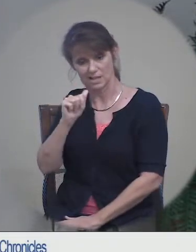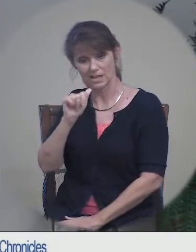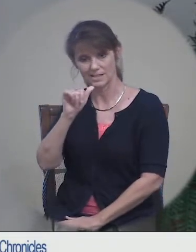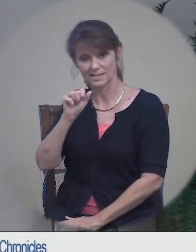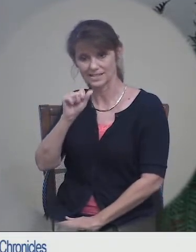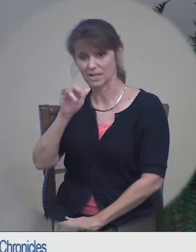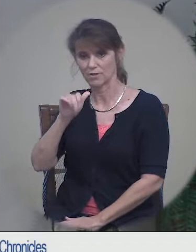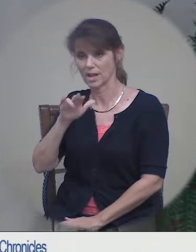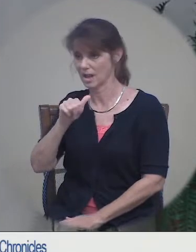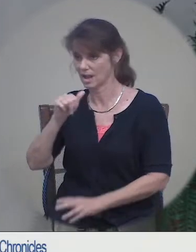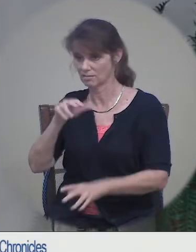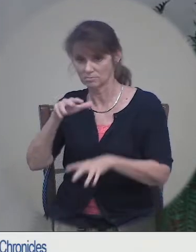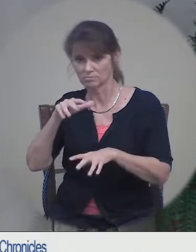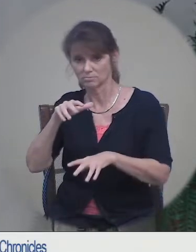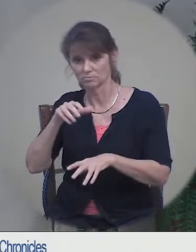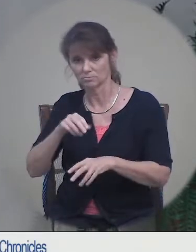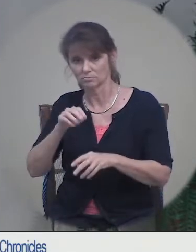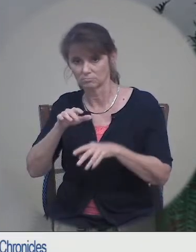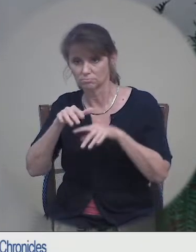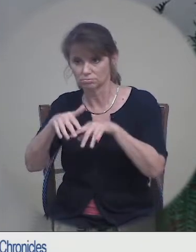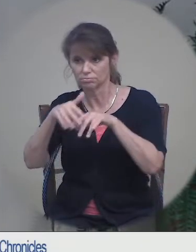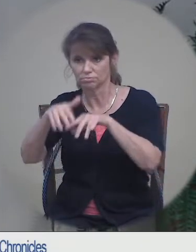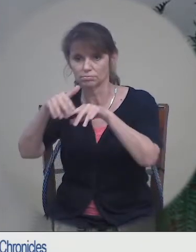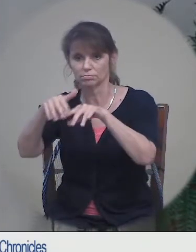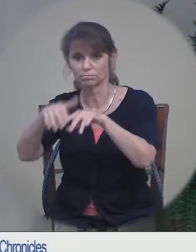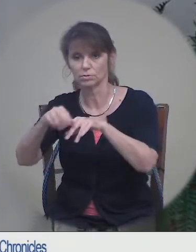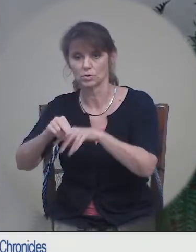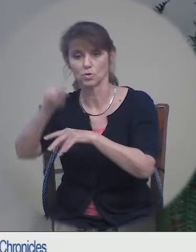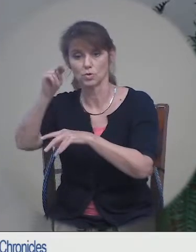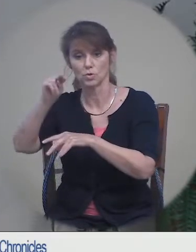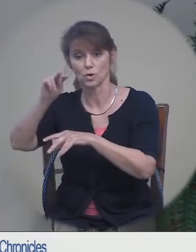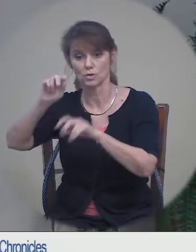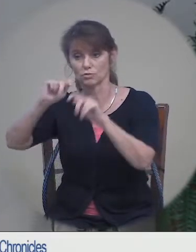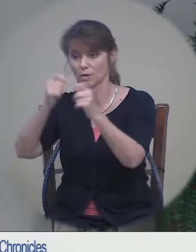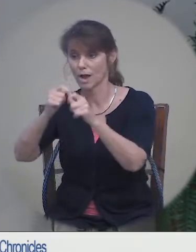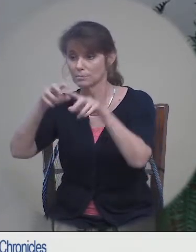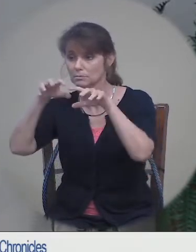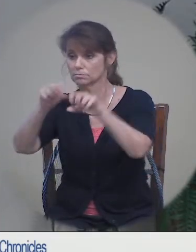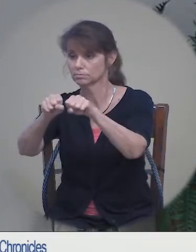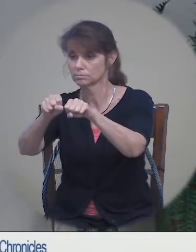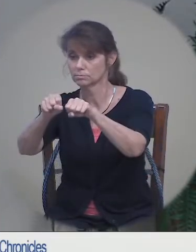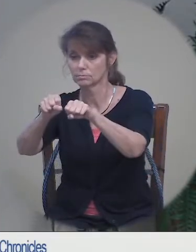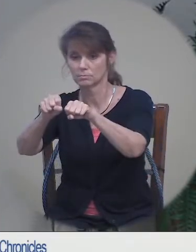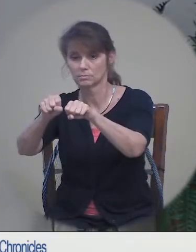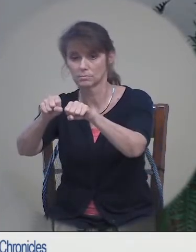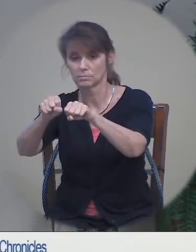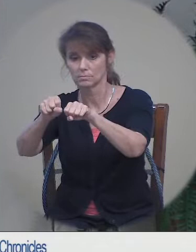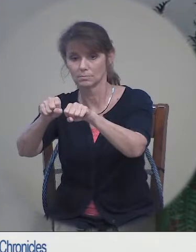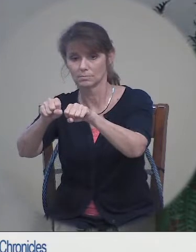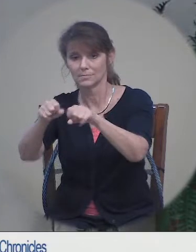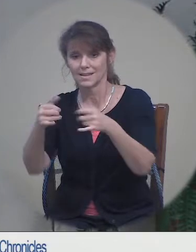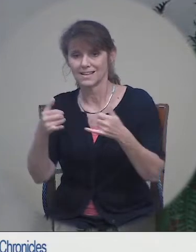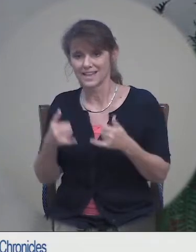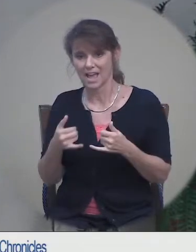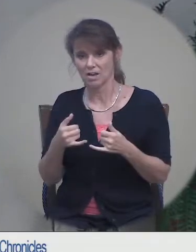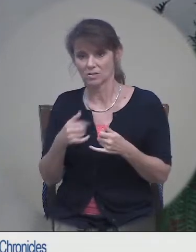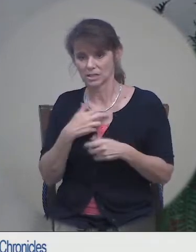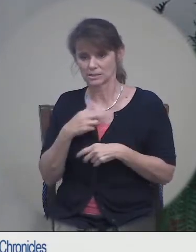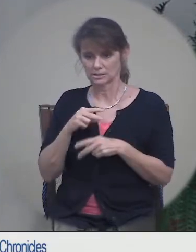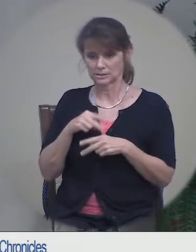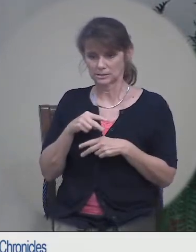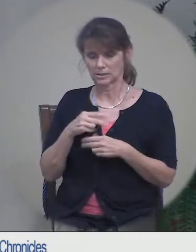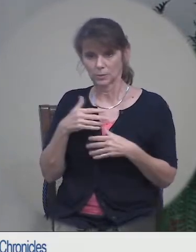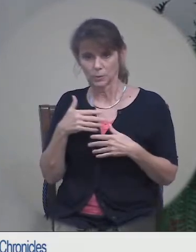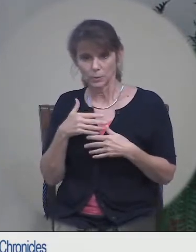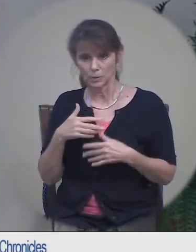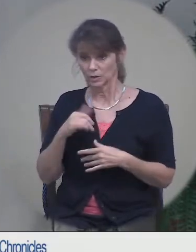the northern tribes away. And the question often is, in the reader's mind, is Judah next? And the fact is if